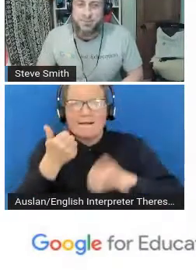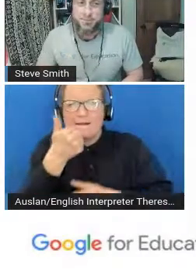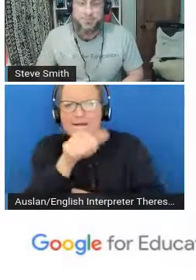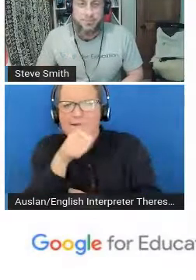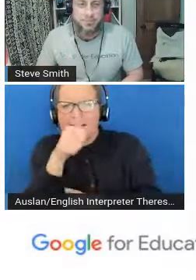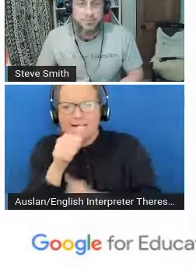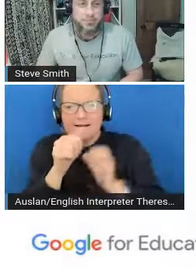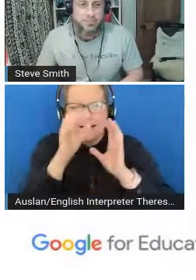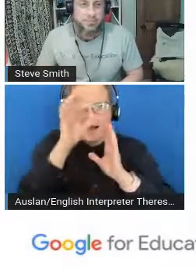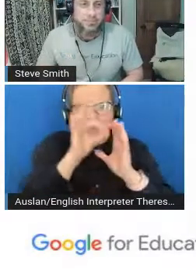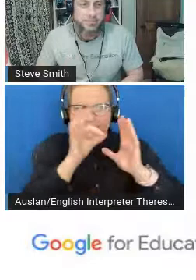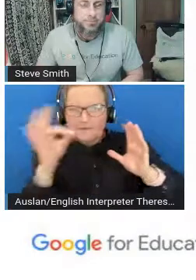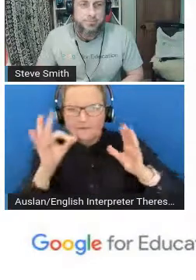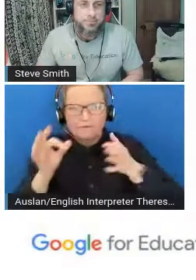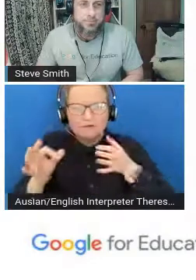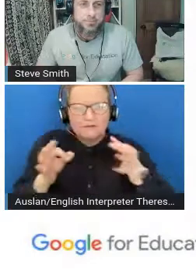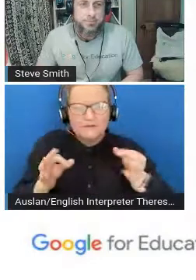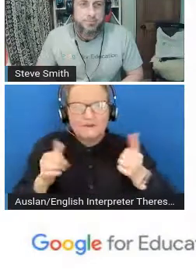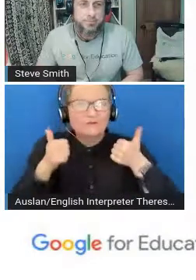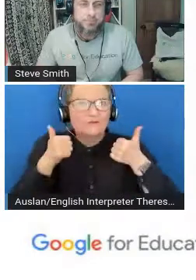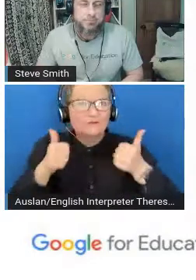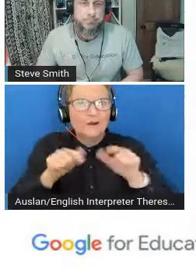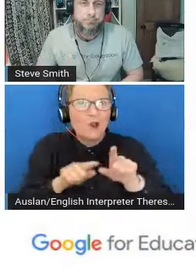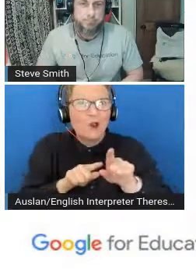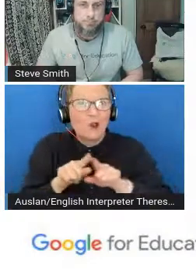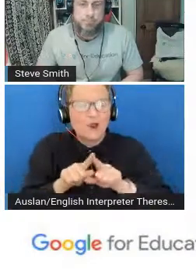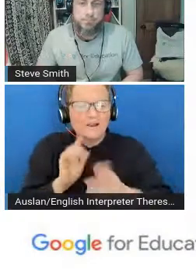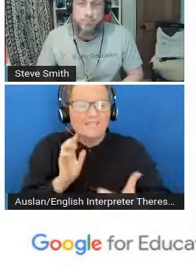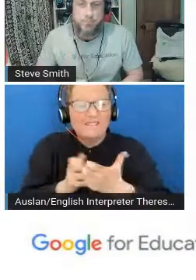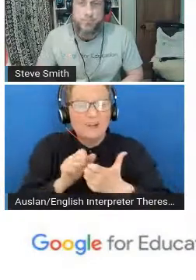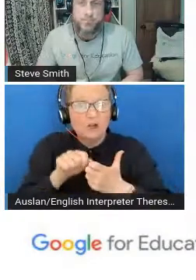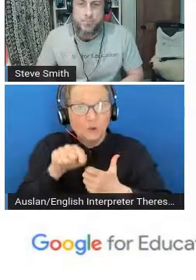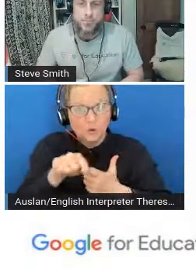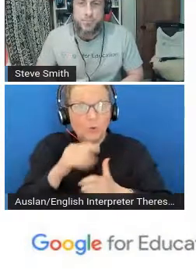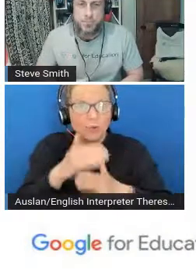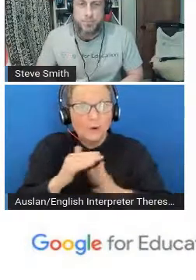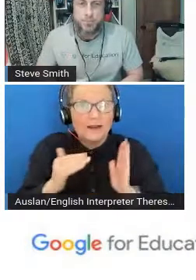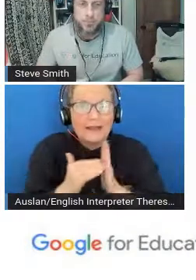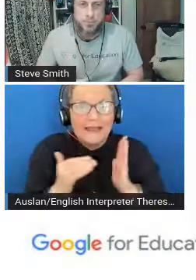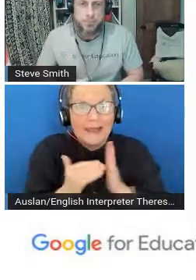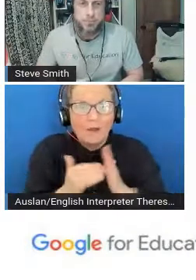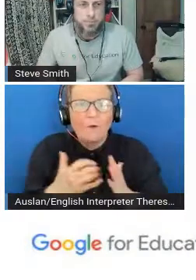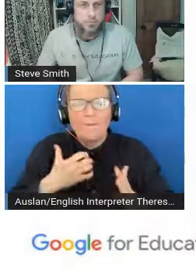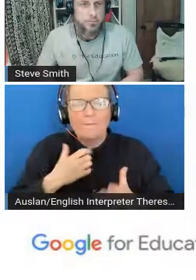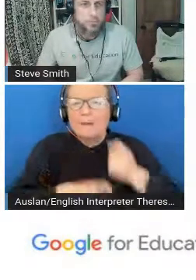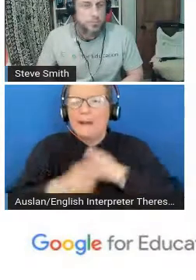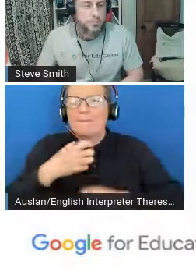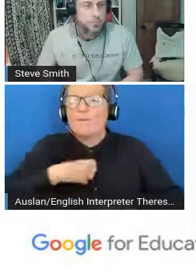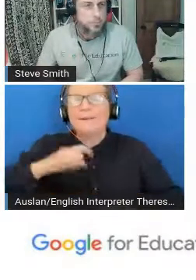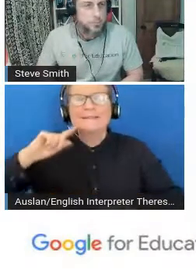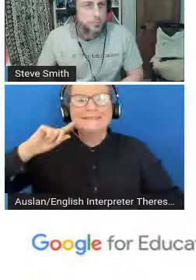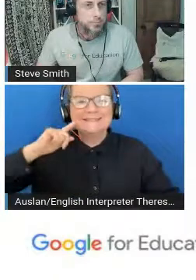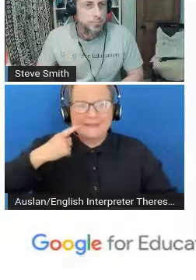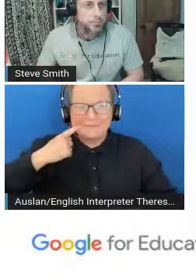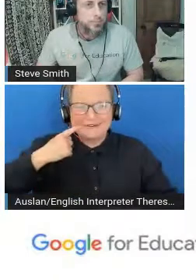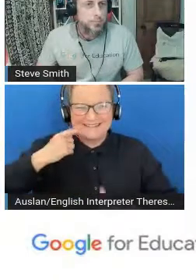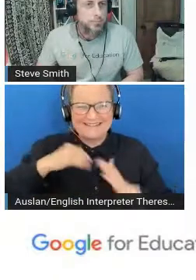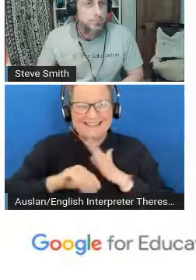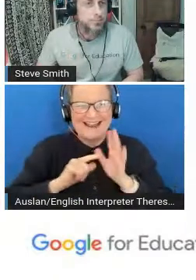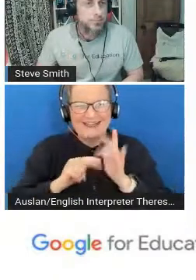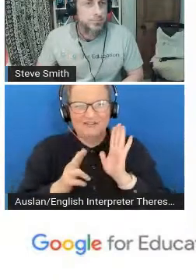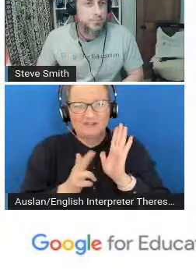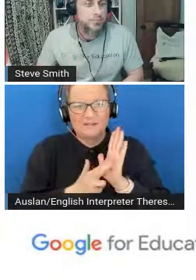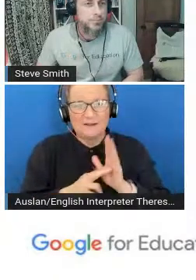learning, basically being more intentional with what you're already doing and more deliberate in those actions. Before we get into that,